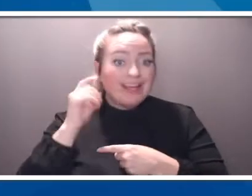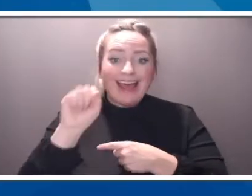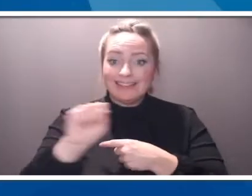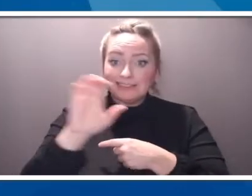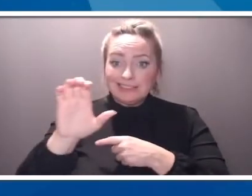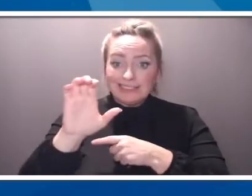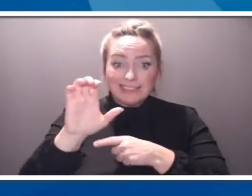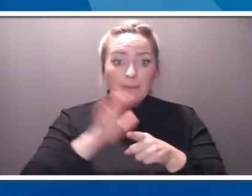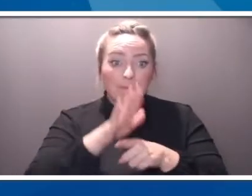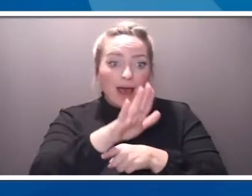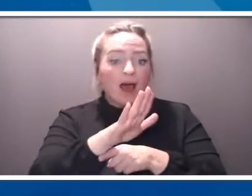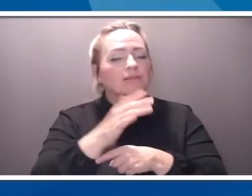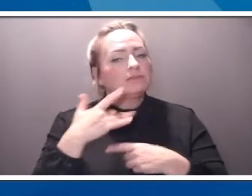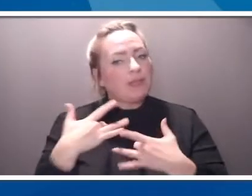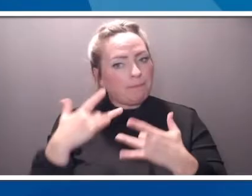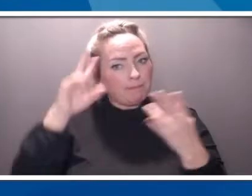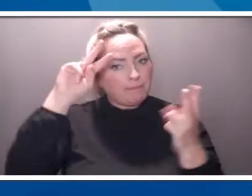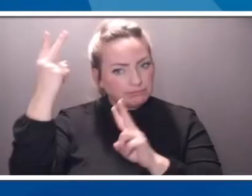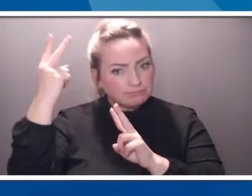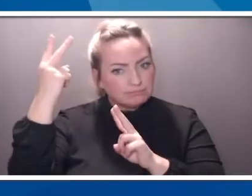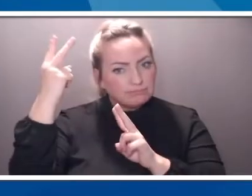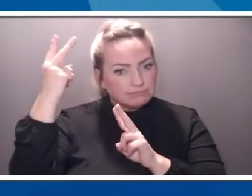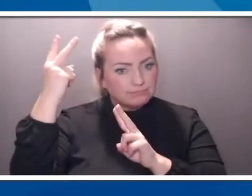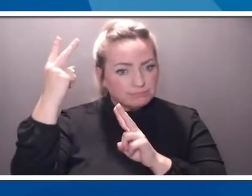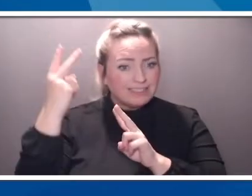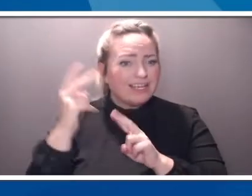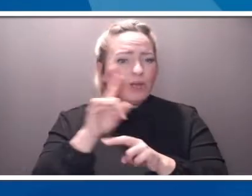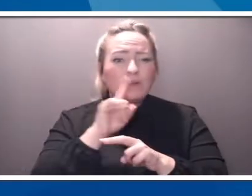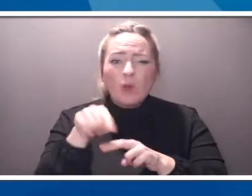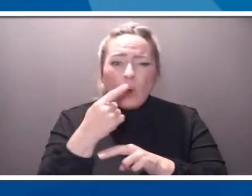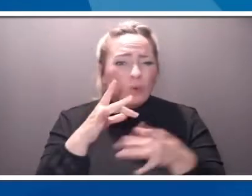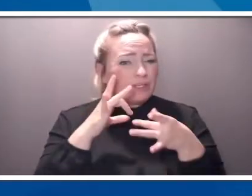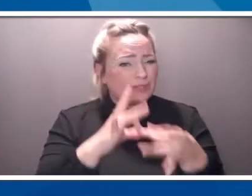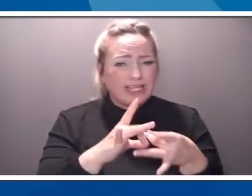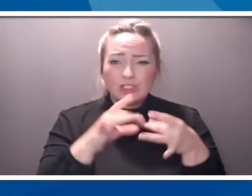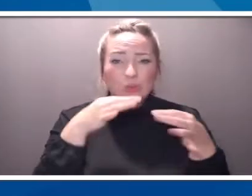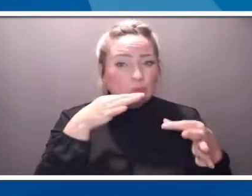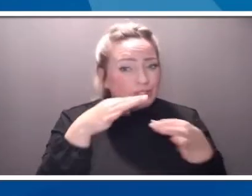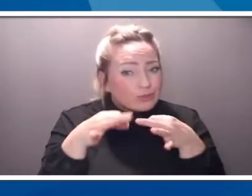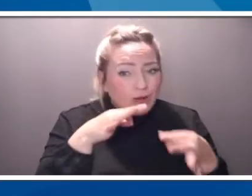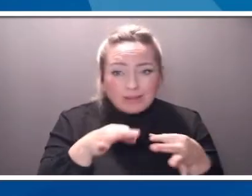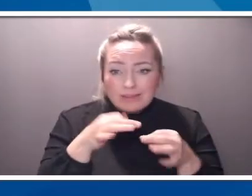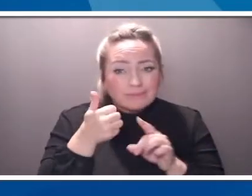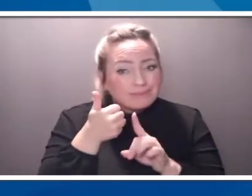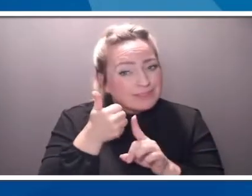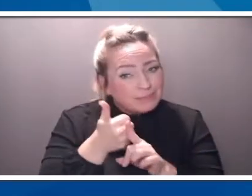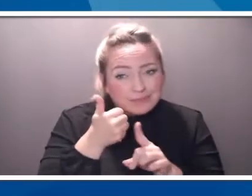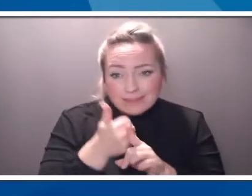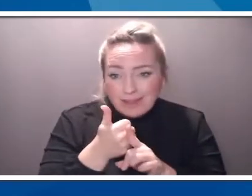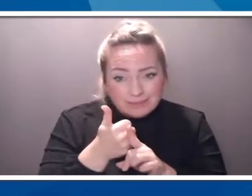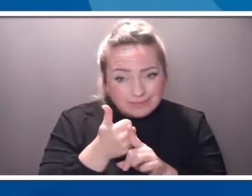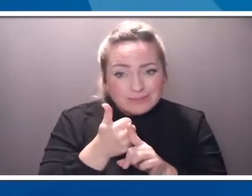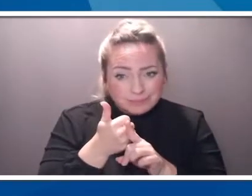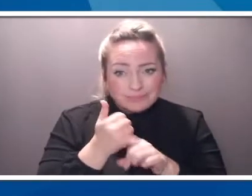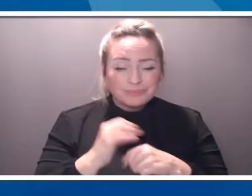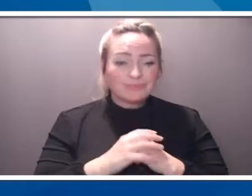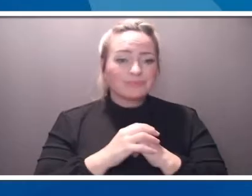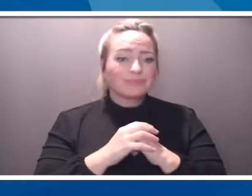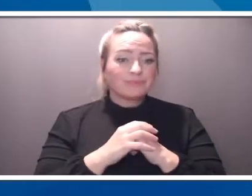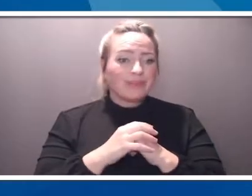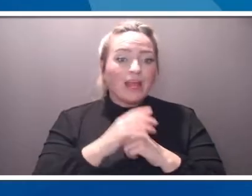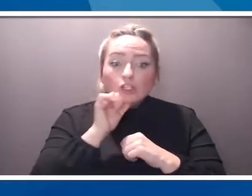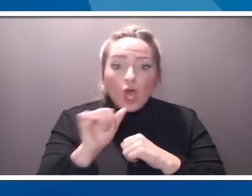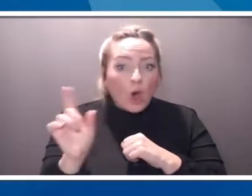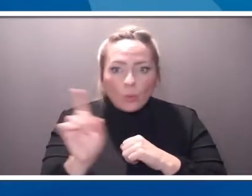sound. Now, this SC is also often misinterpreted. It actually only relates to